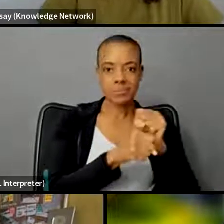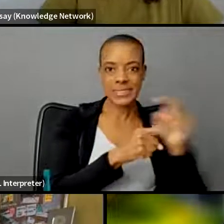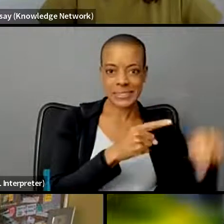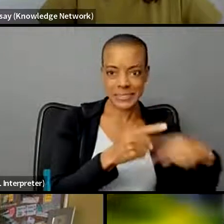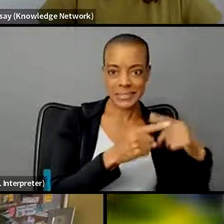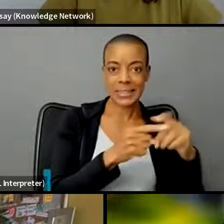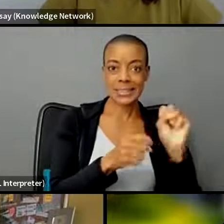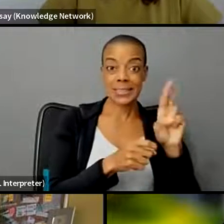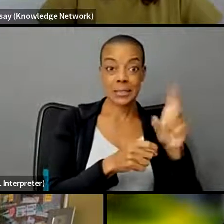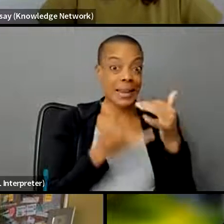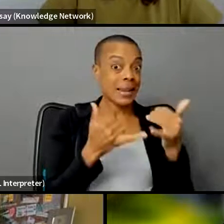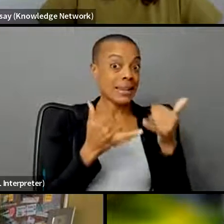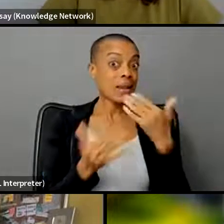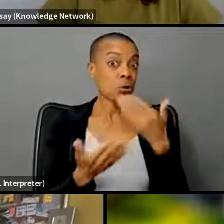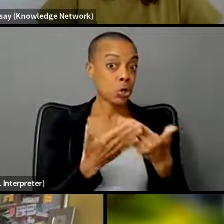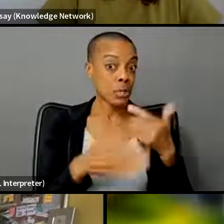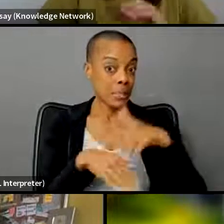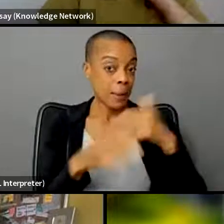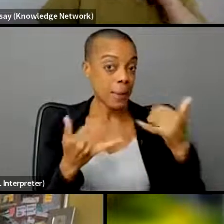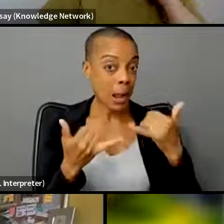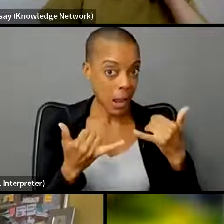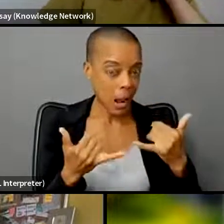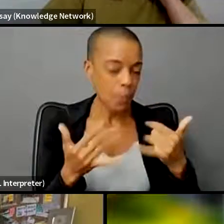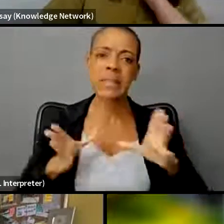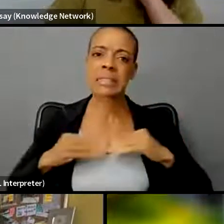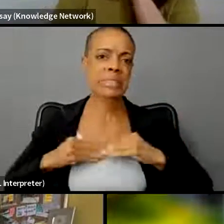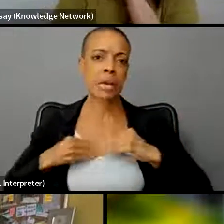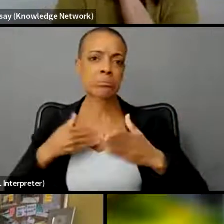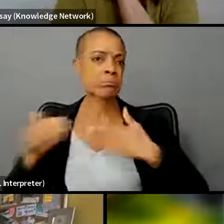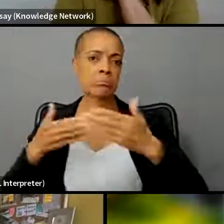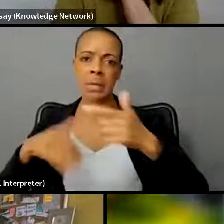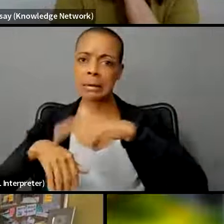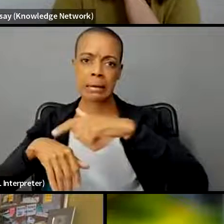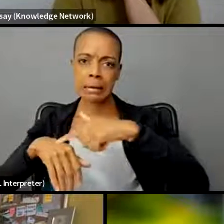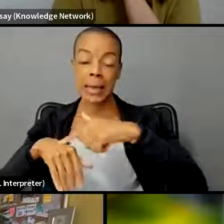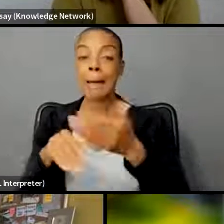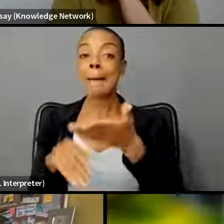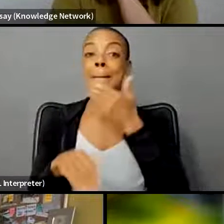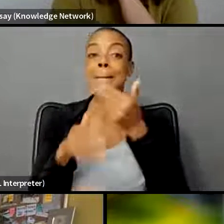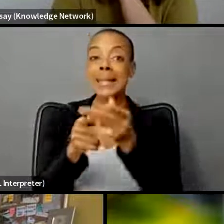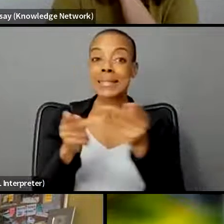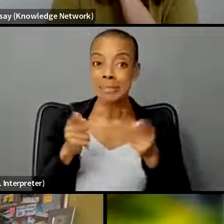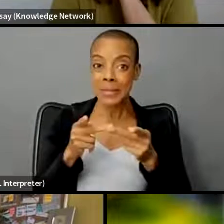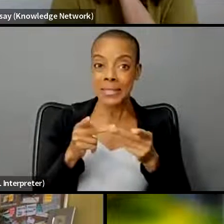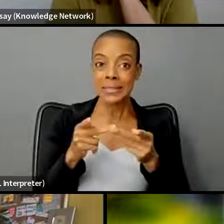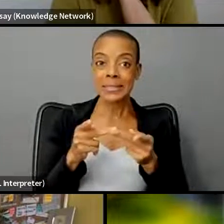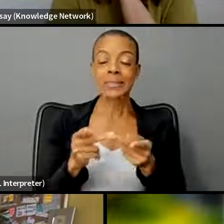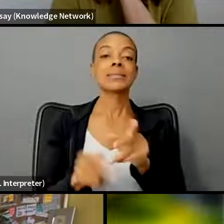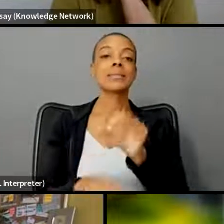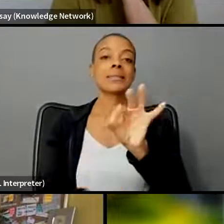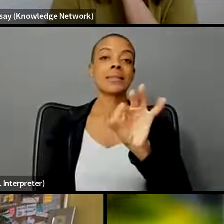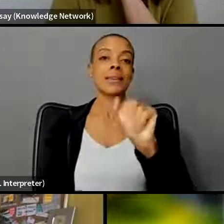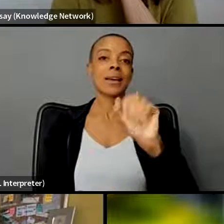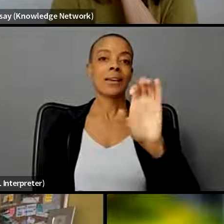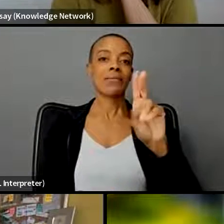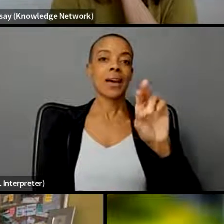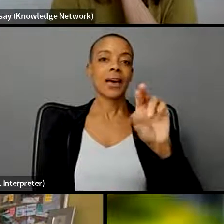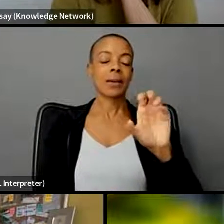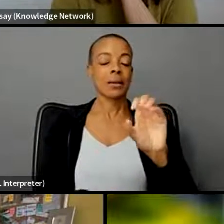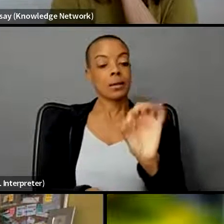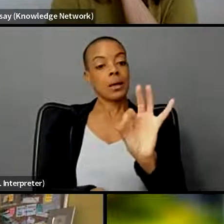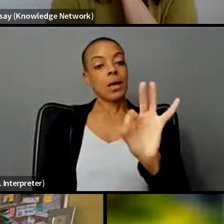time to send them in, but we accept submissions all year round. The best place to send your submissions is factualpitch@cbc.ca or